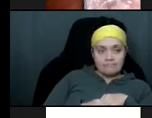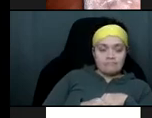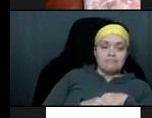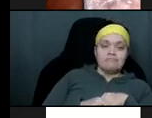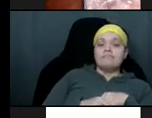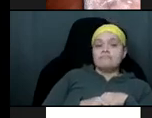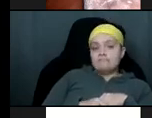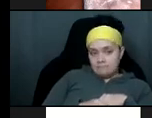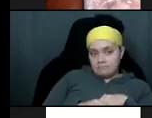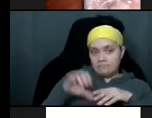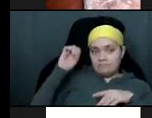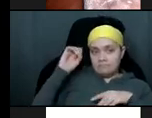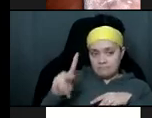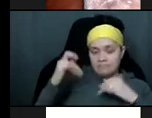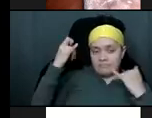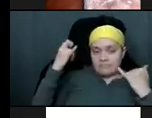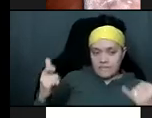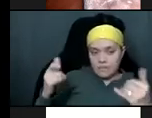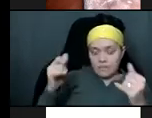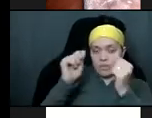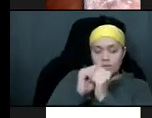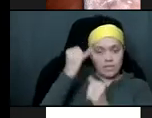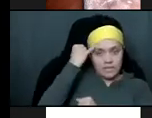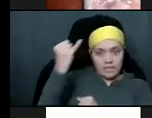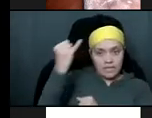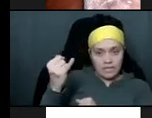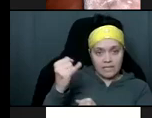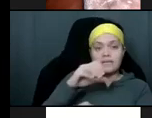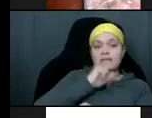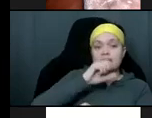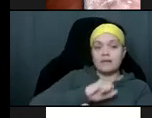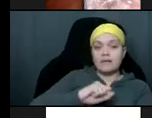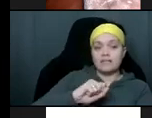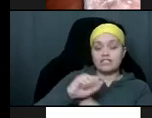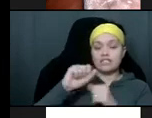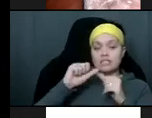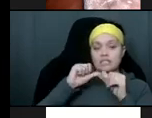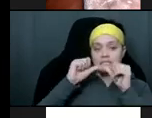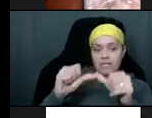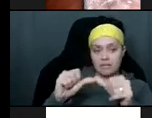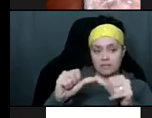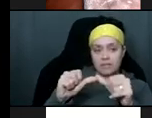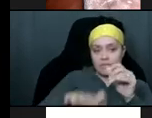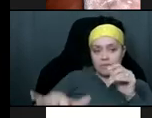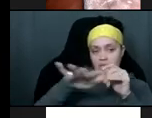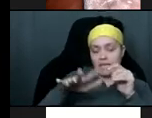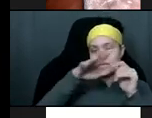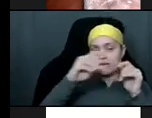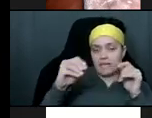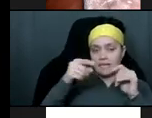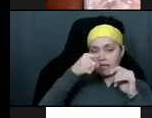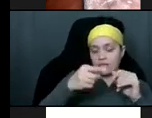Okay, so I'm going with the idea of the ancient stable landscape. And here is